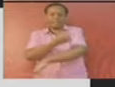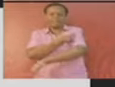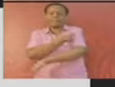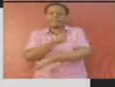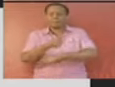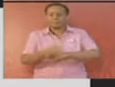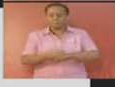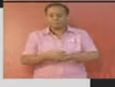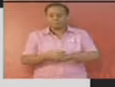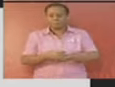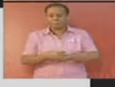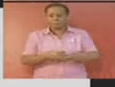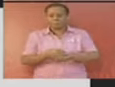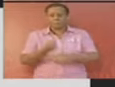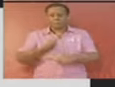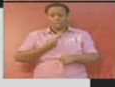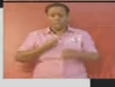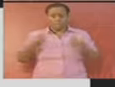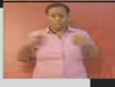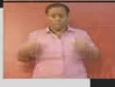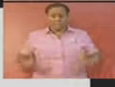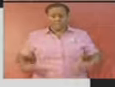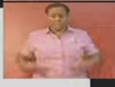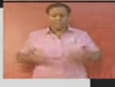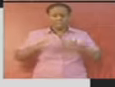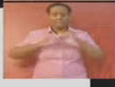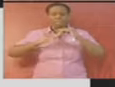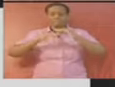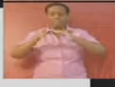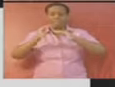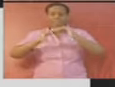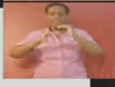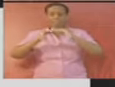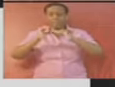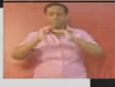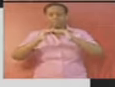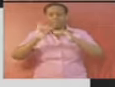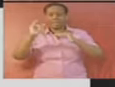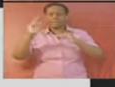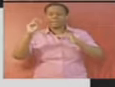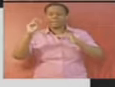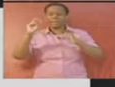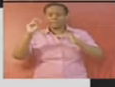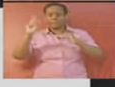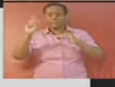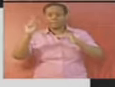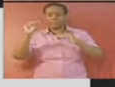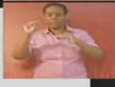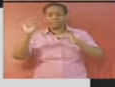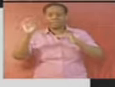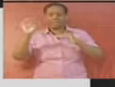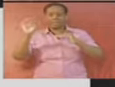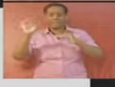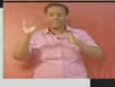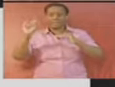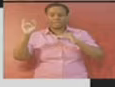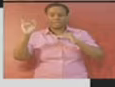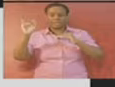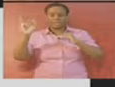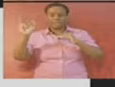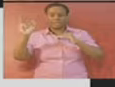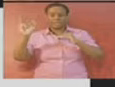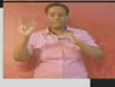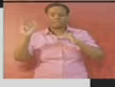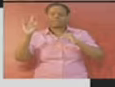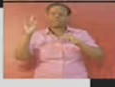it by a process within your body where you develop antibodies and helper cells to generate an immune response. When